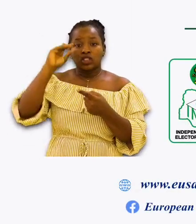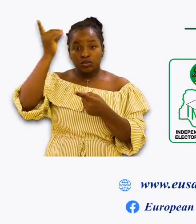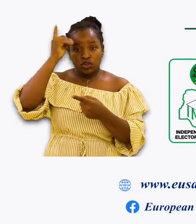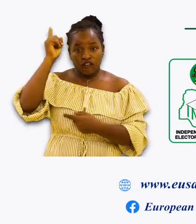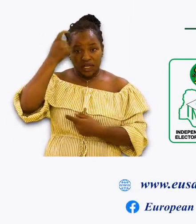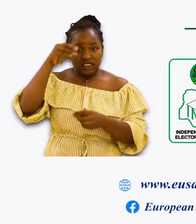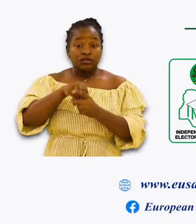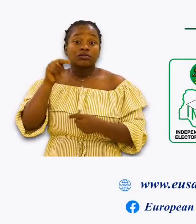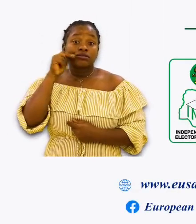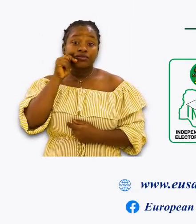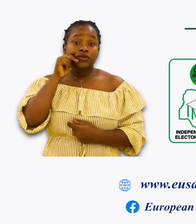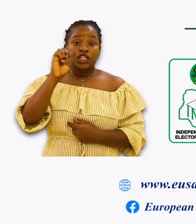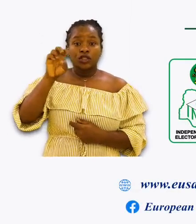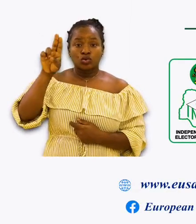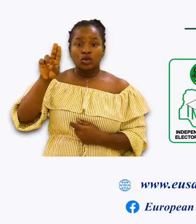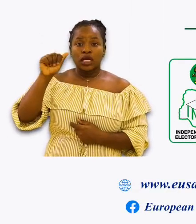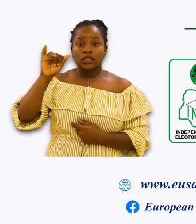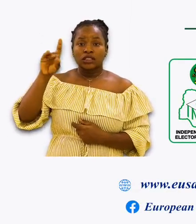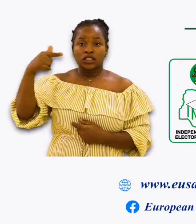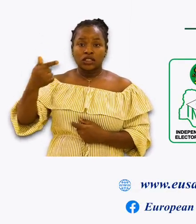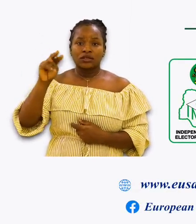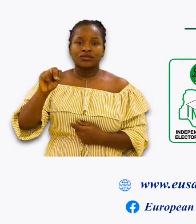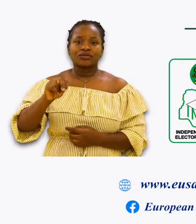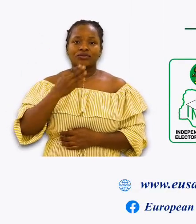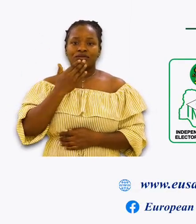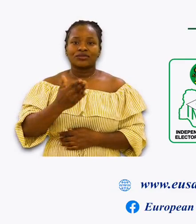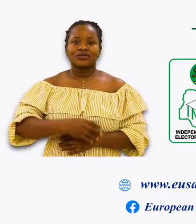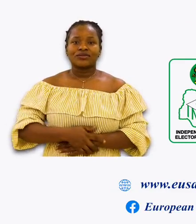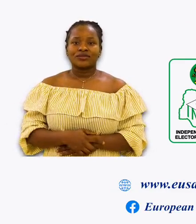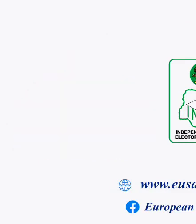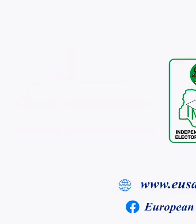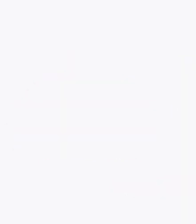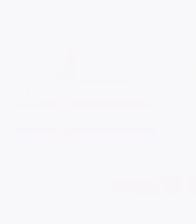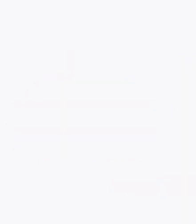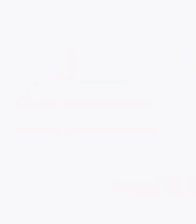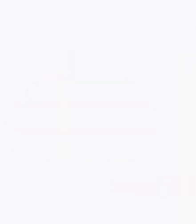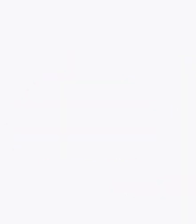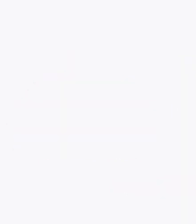supported by the European Union's support to democratic governance in Nigeria, EUSDGN.